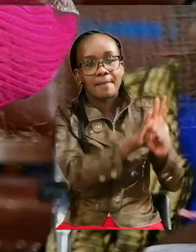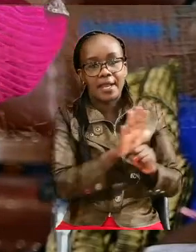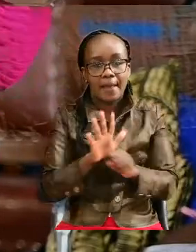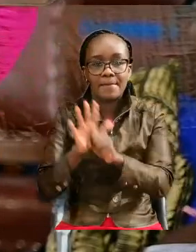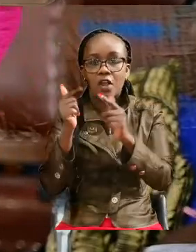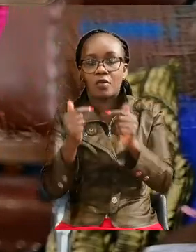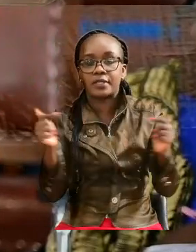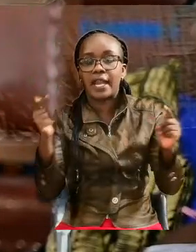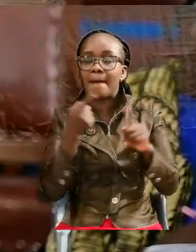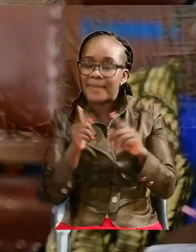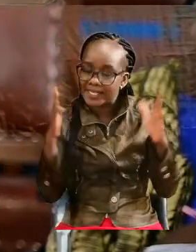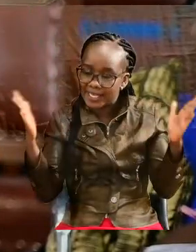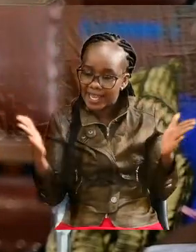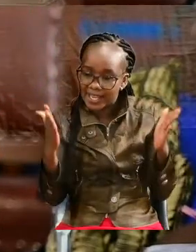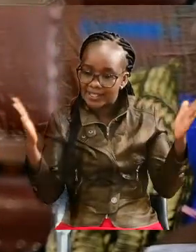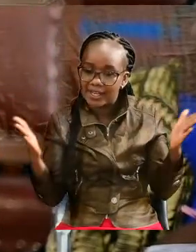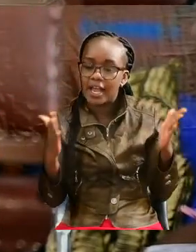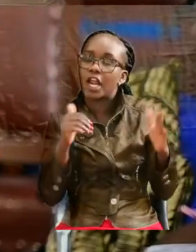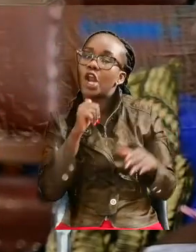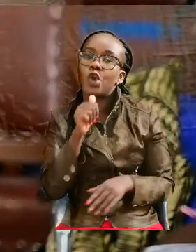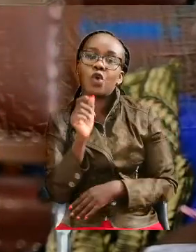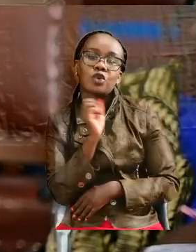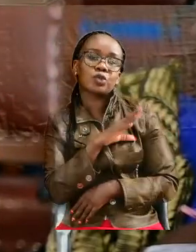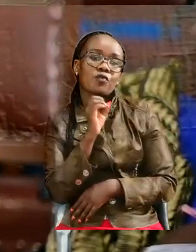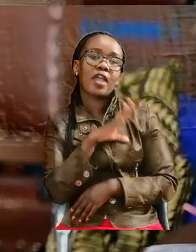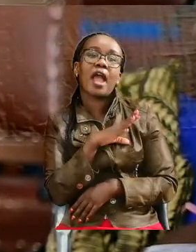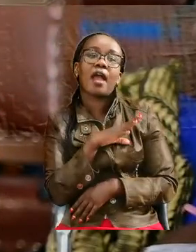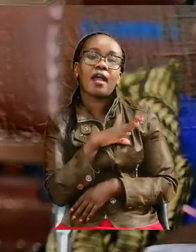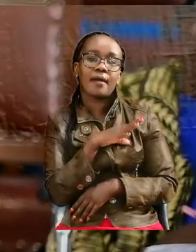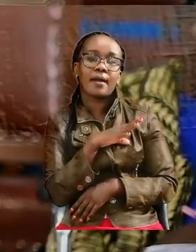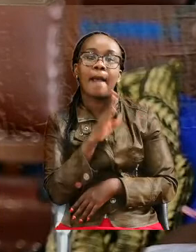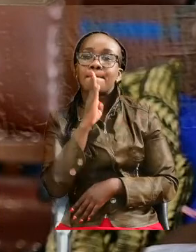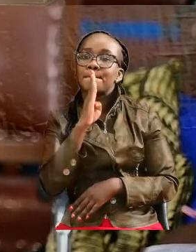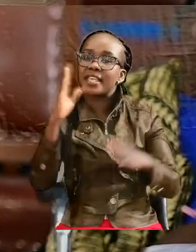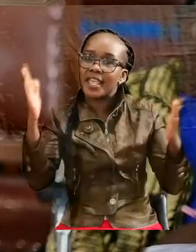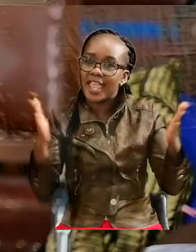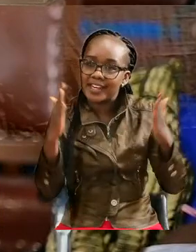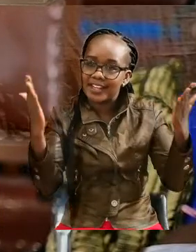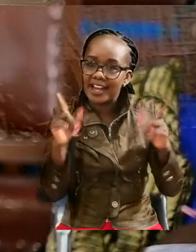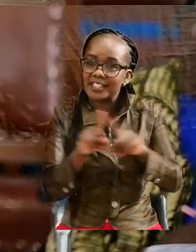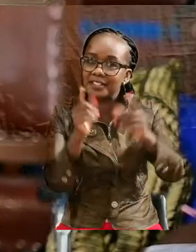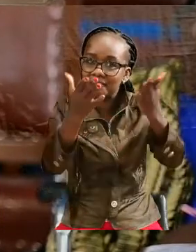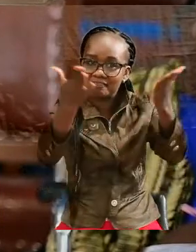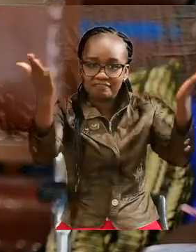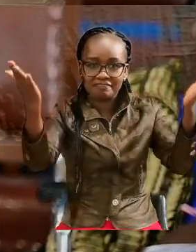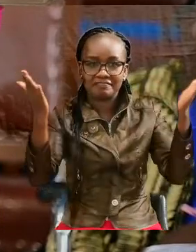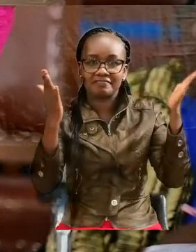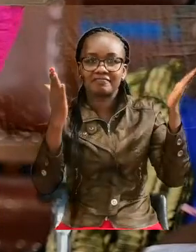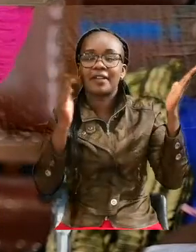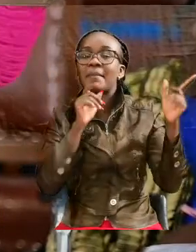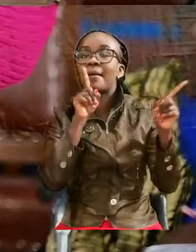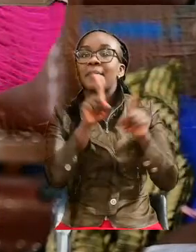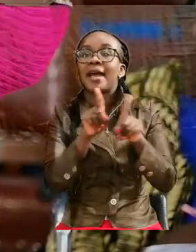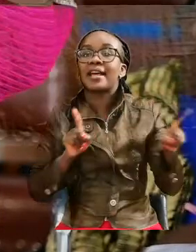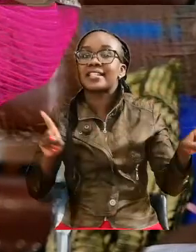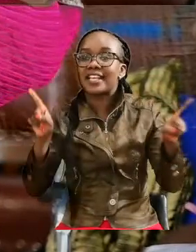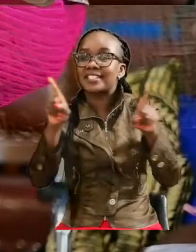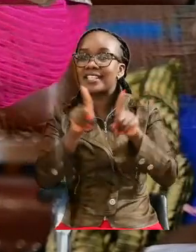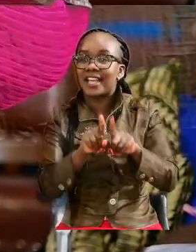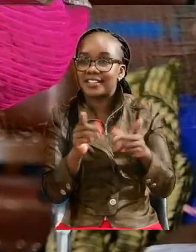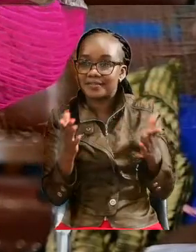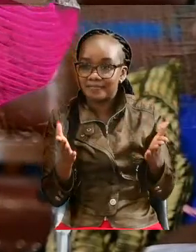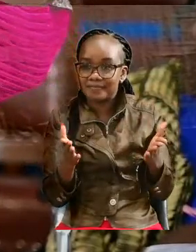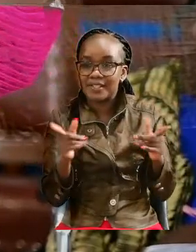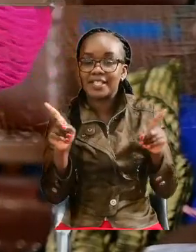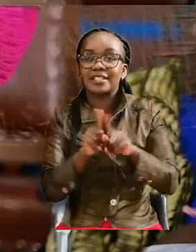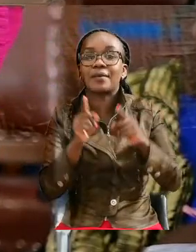he encouraged him not to fear. Be encouraged, my dear brothers and sisters, even